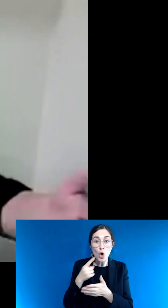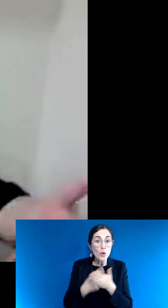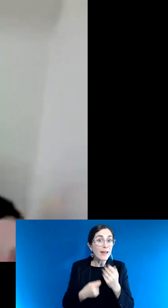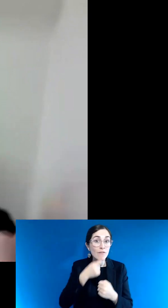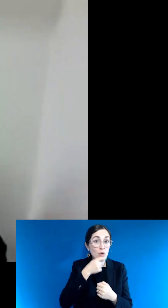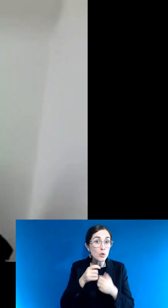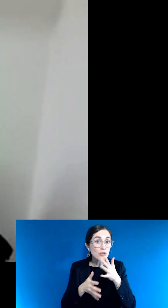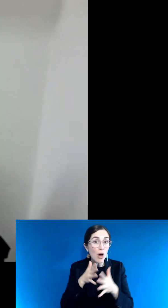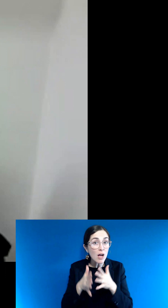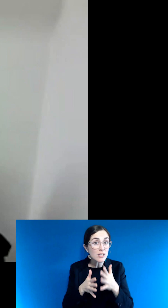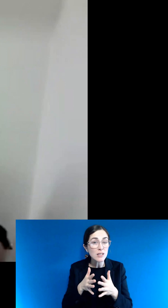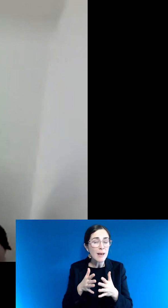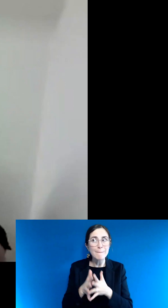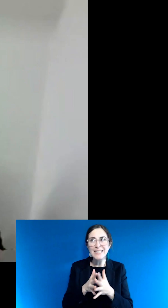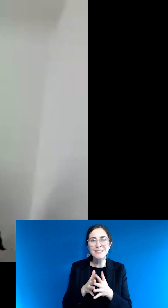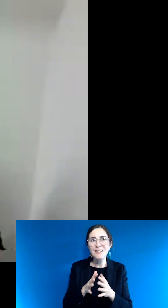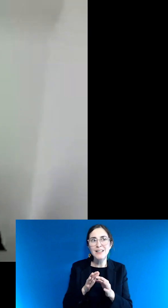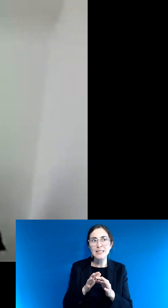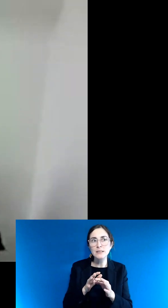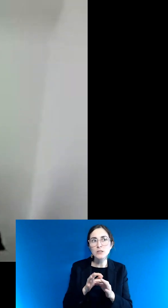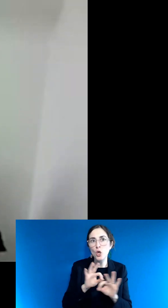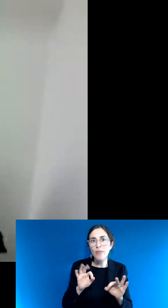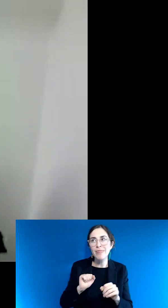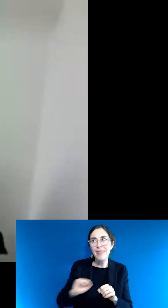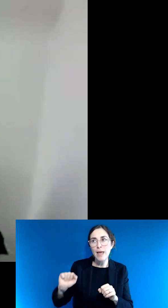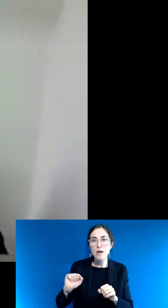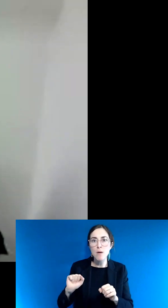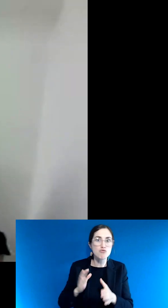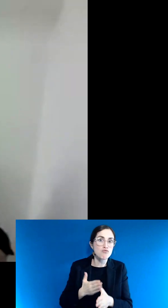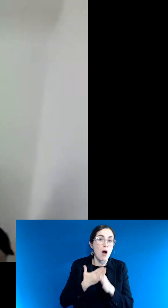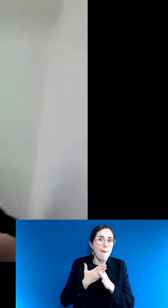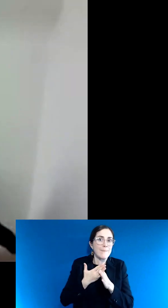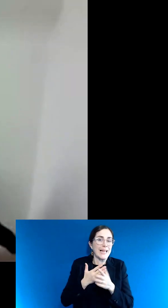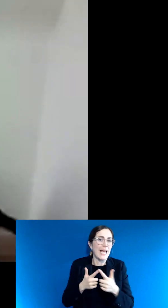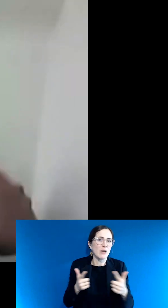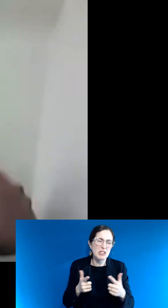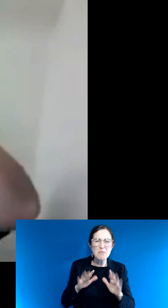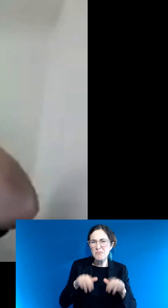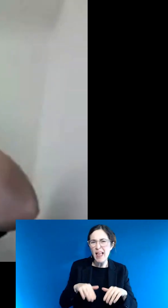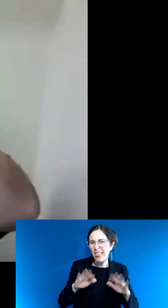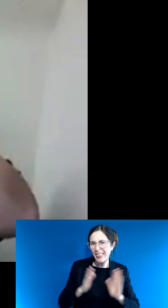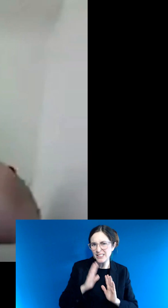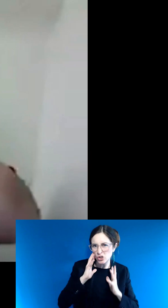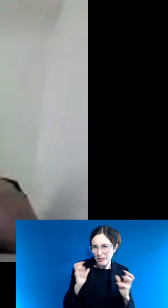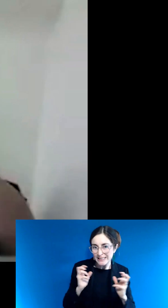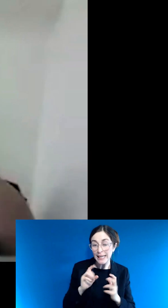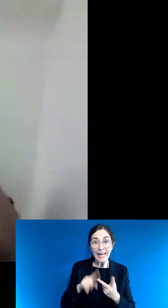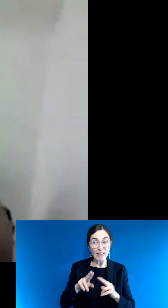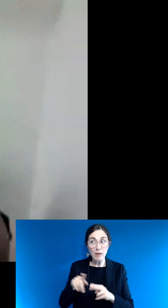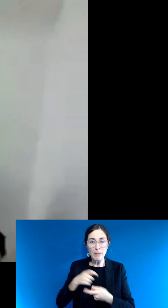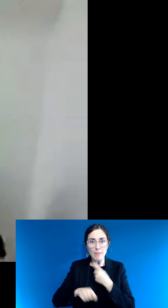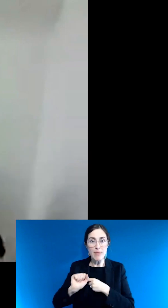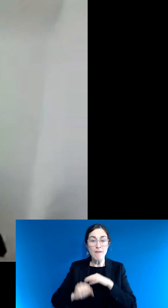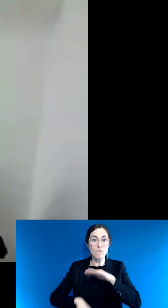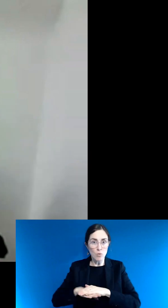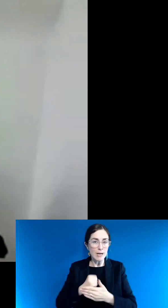signs, it's not going to be their primary language. I think it's less of something to stress about. I would stress about it if it's going to